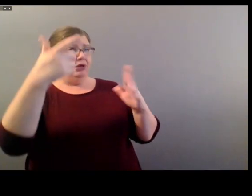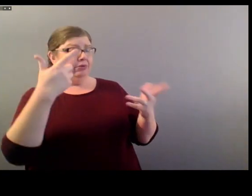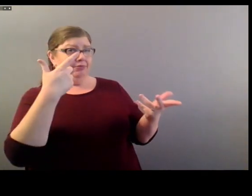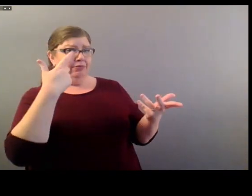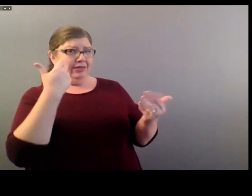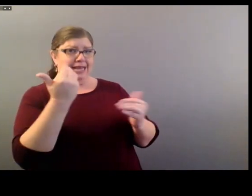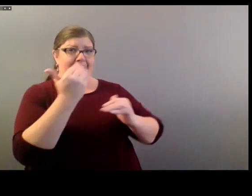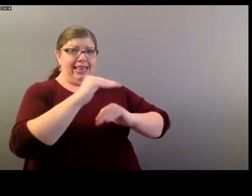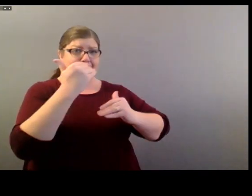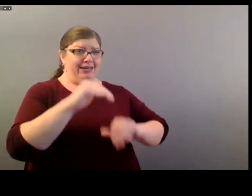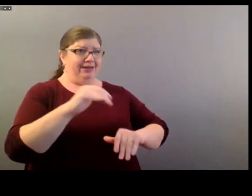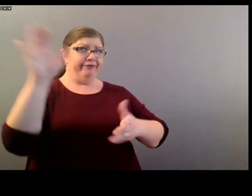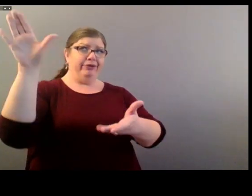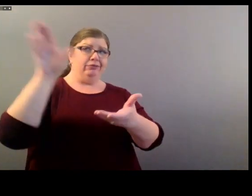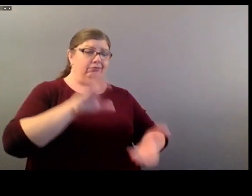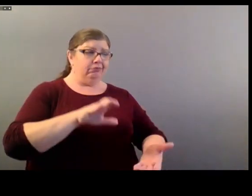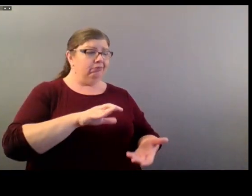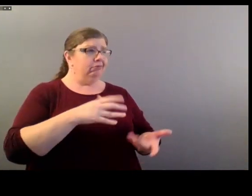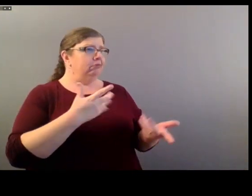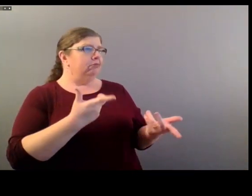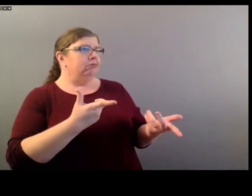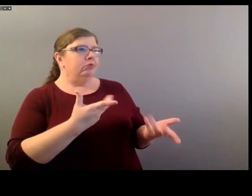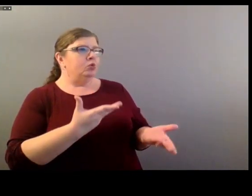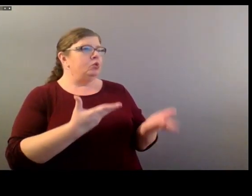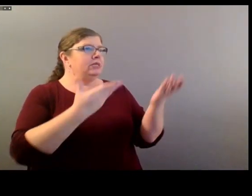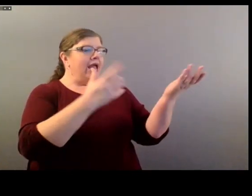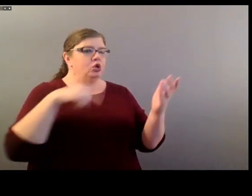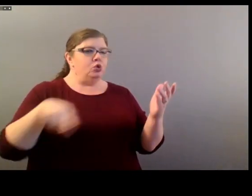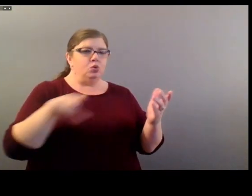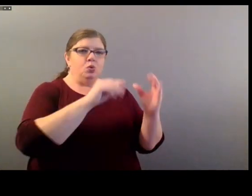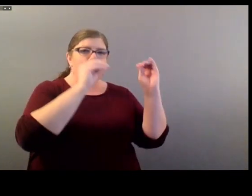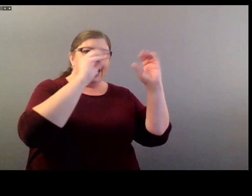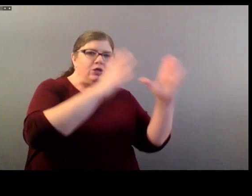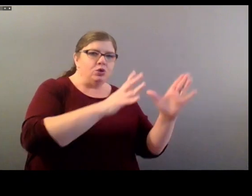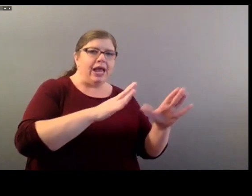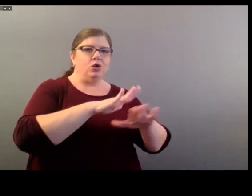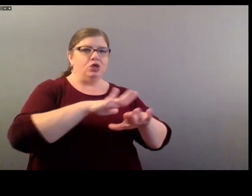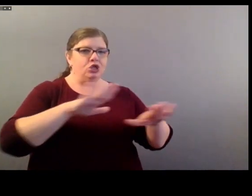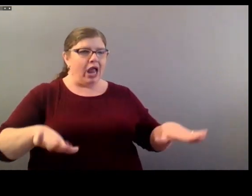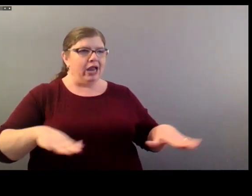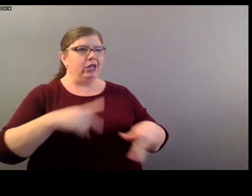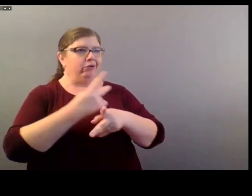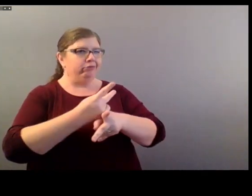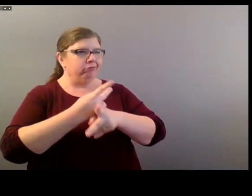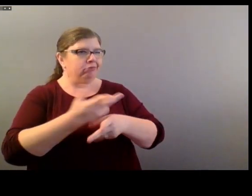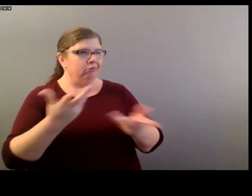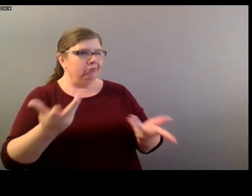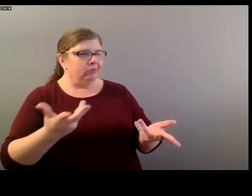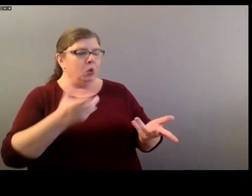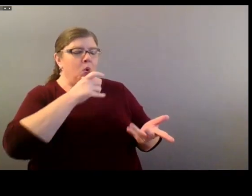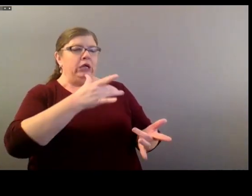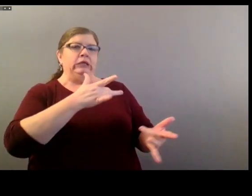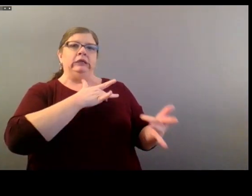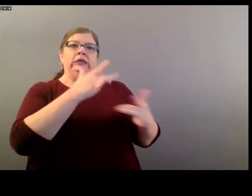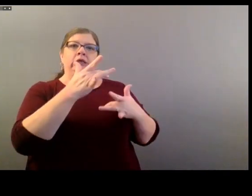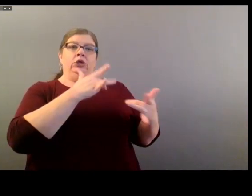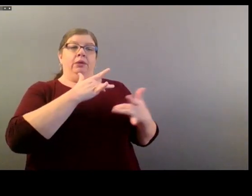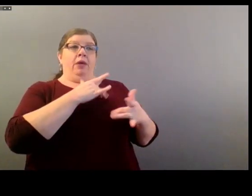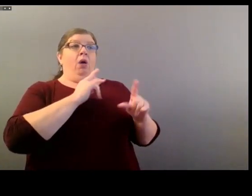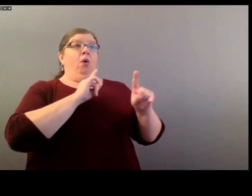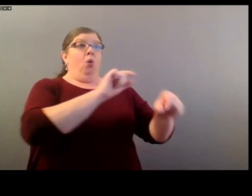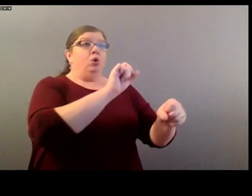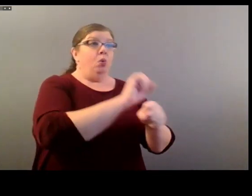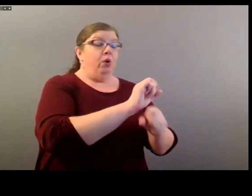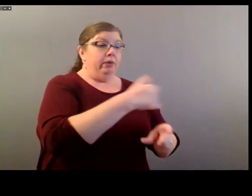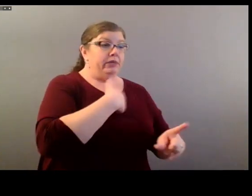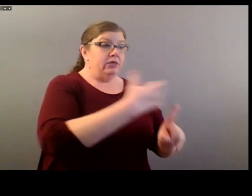of availability. So what would you say to educators and childcare providers who are really concerned about contracting the illness, even